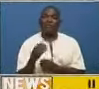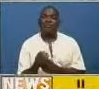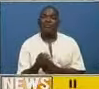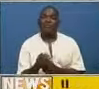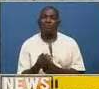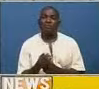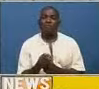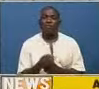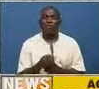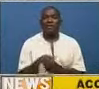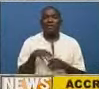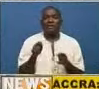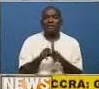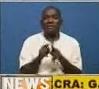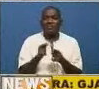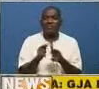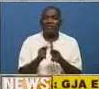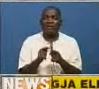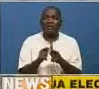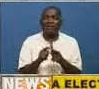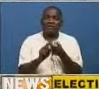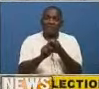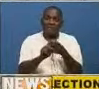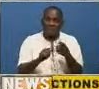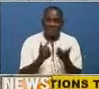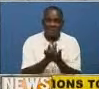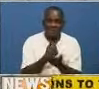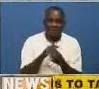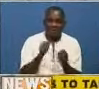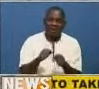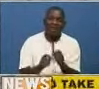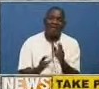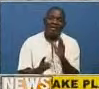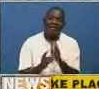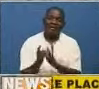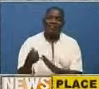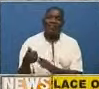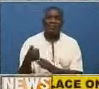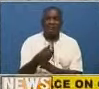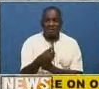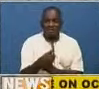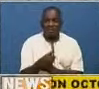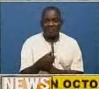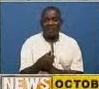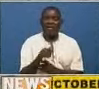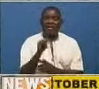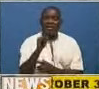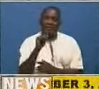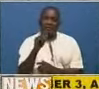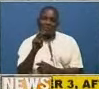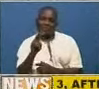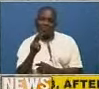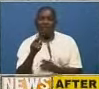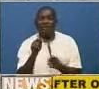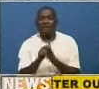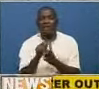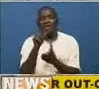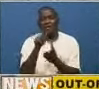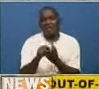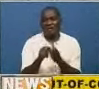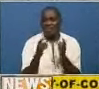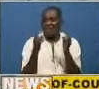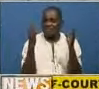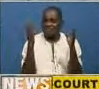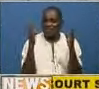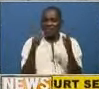the Veterinary Service Department in Ghana has been able to develop the I2 vaccine, which is less sensitive